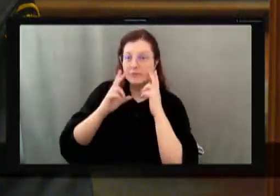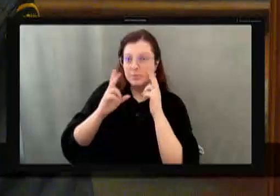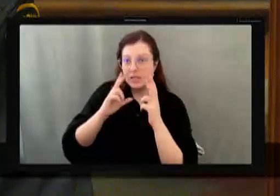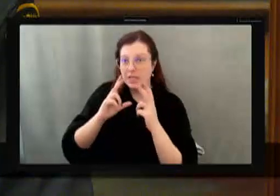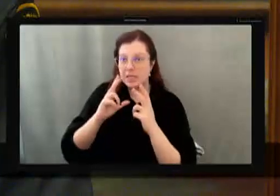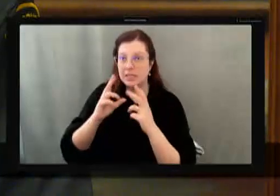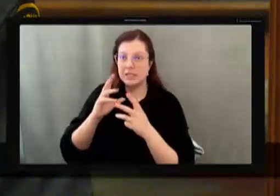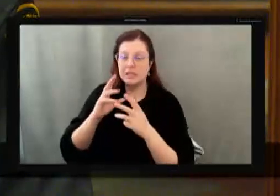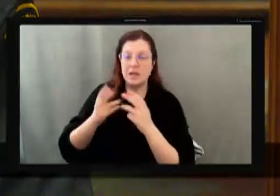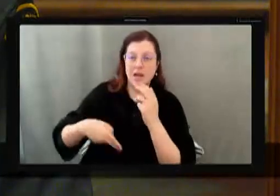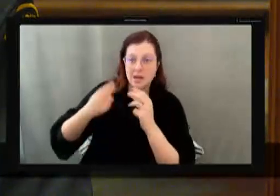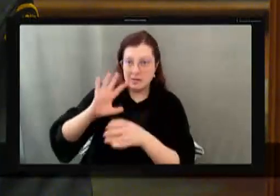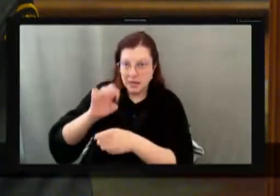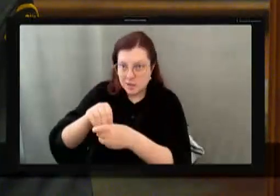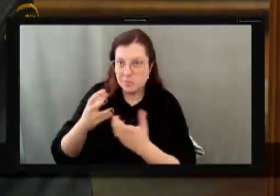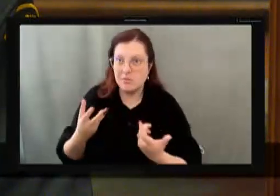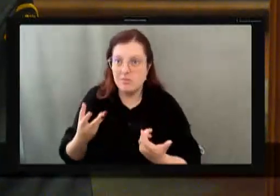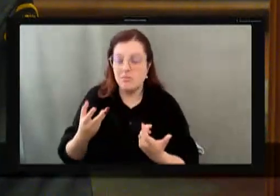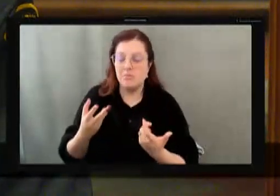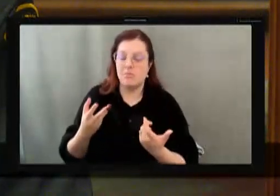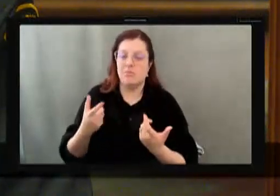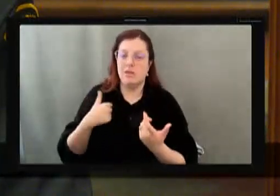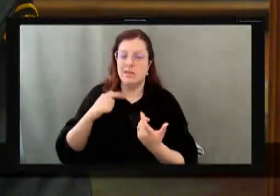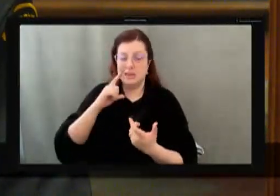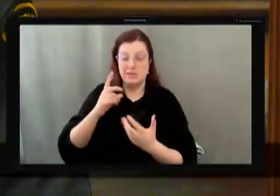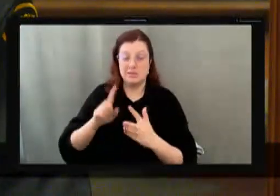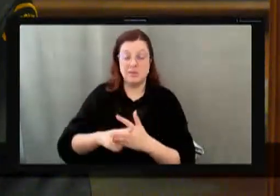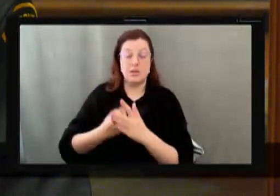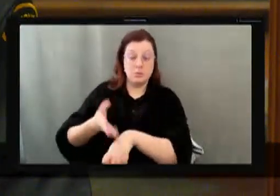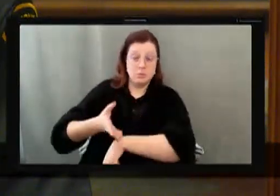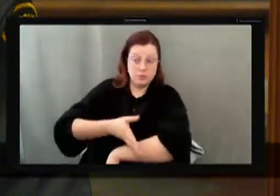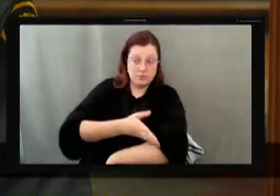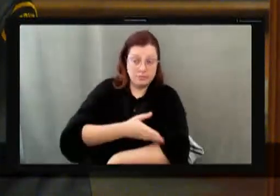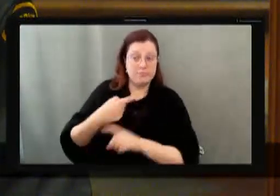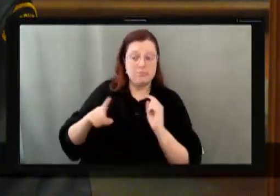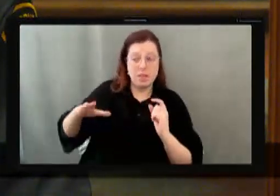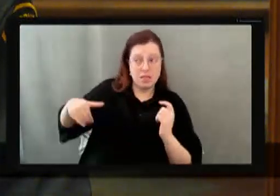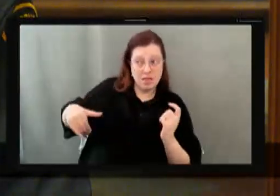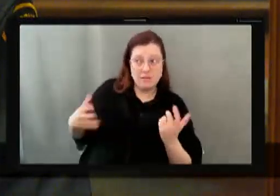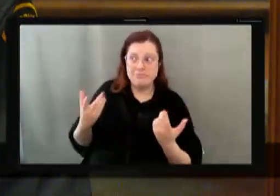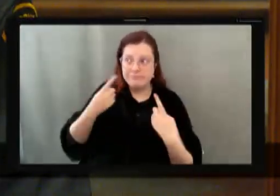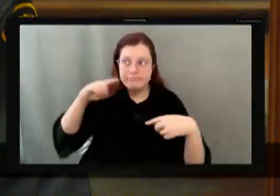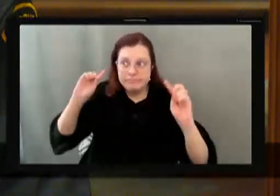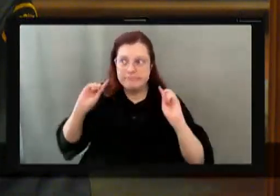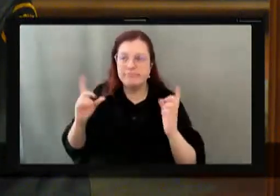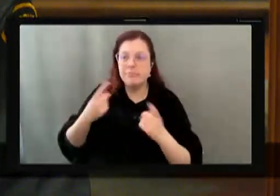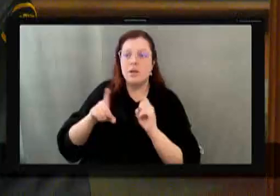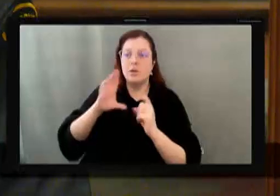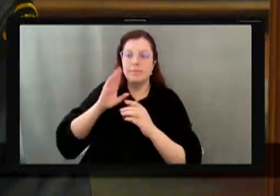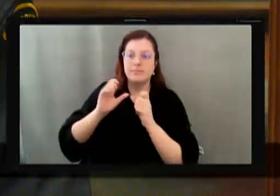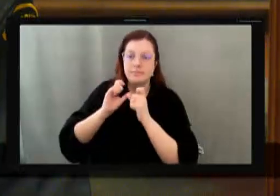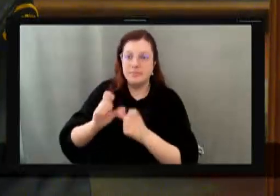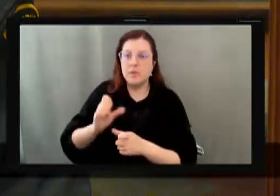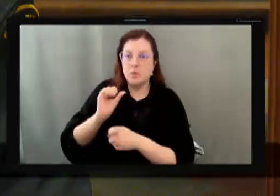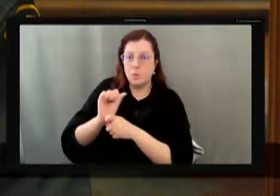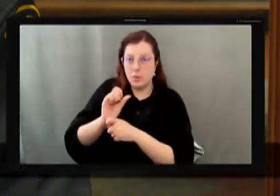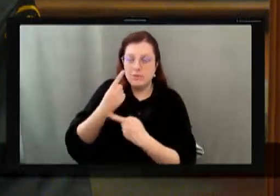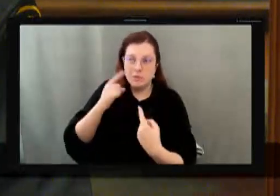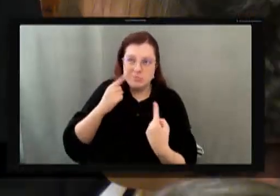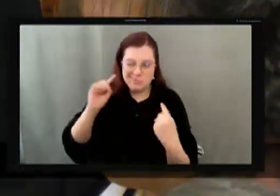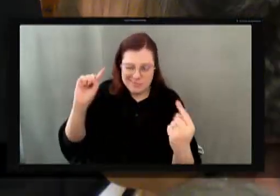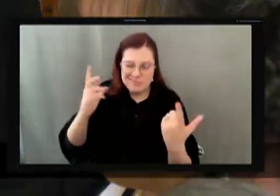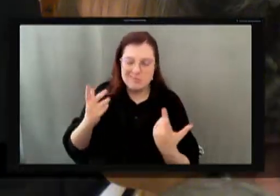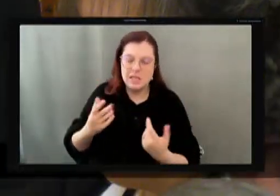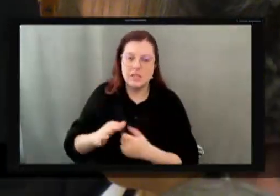high. I think we're making improvements, but we're not there yet, and we'll keep working until we get there. Yeah, and I mean, a lot of